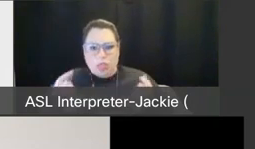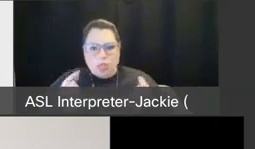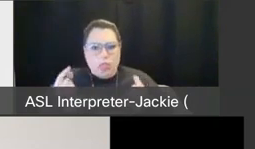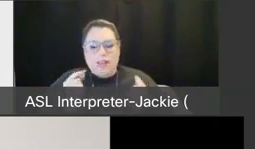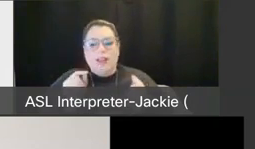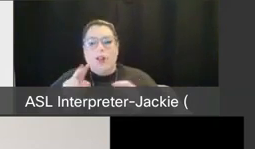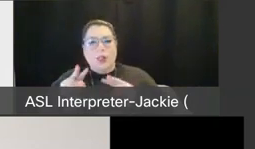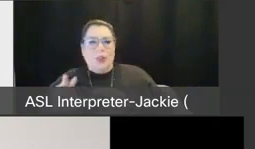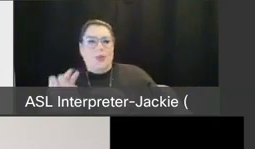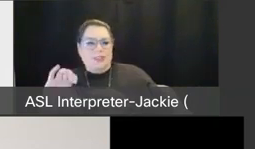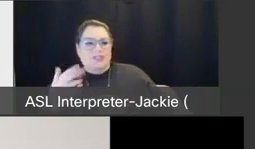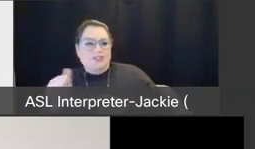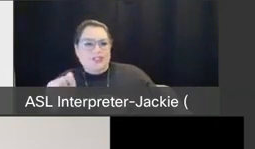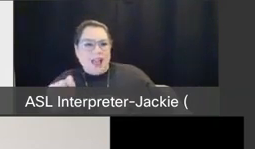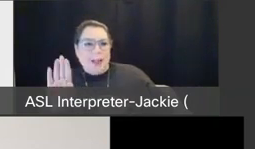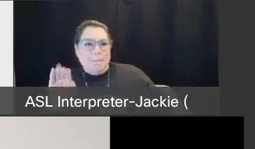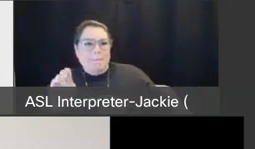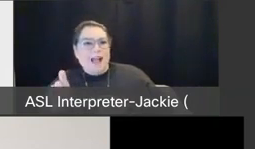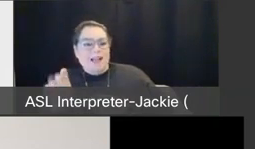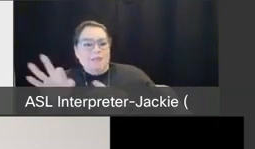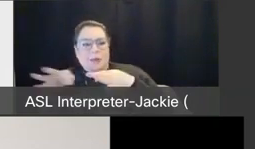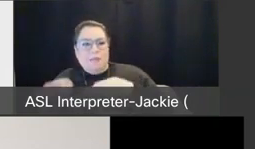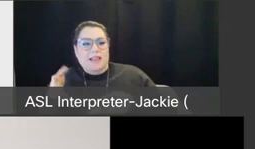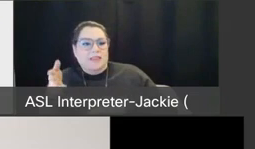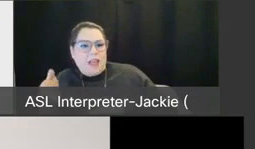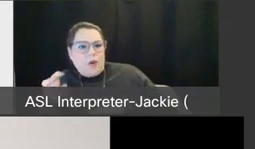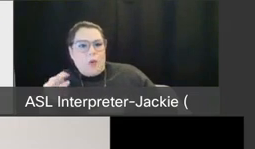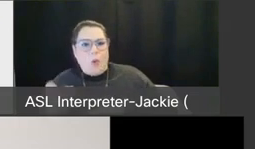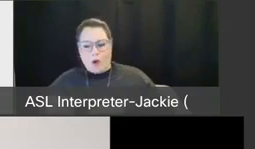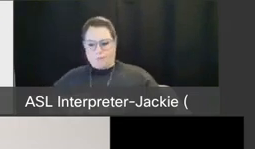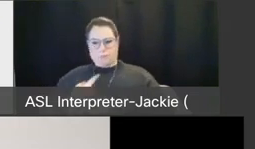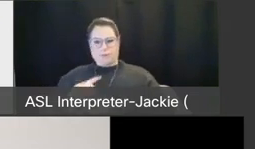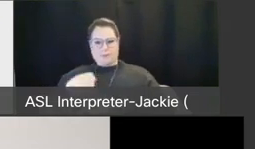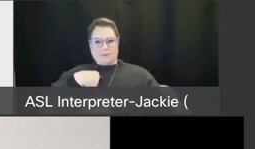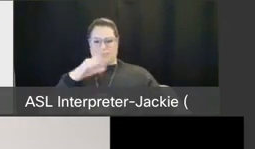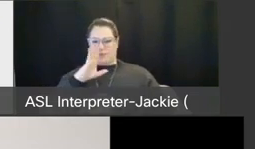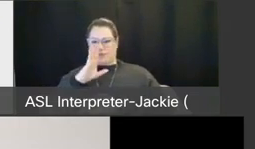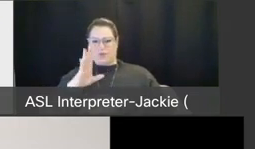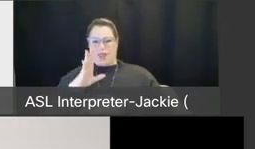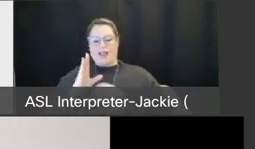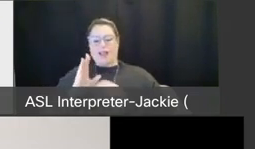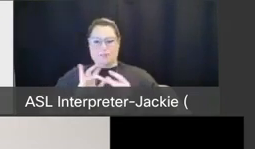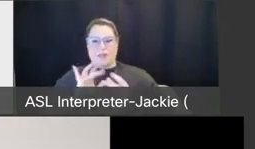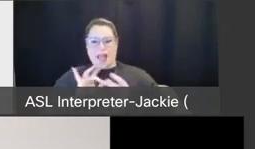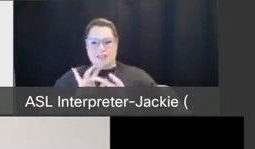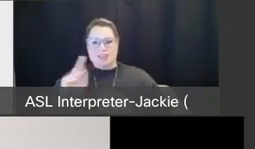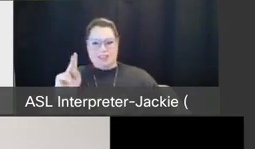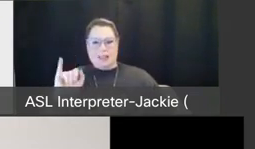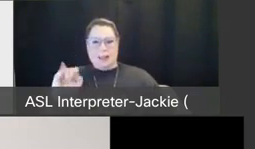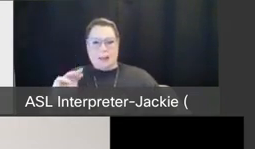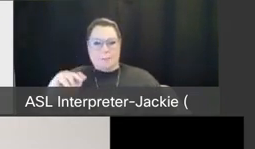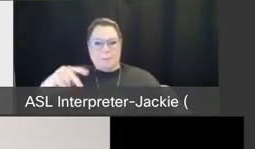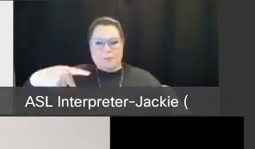do message me if you are having any issues. Now I'll turn things over to tonight's speaker, Tracy